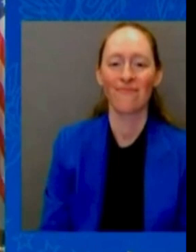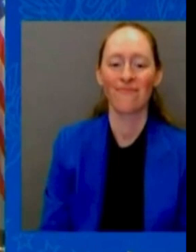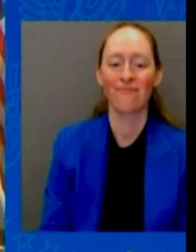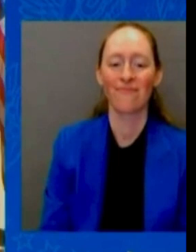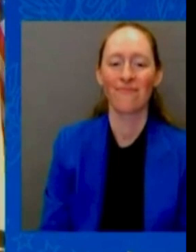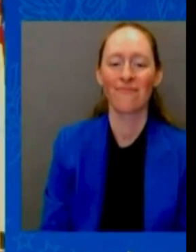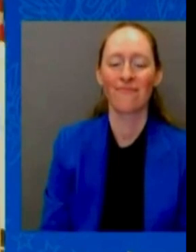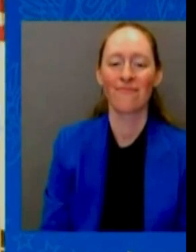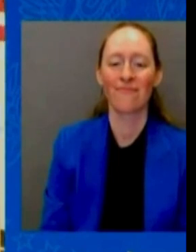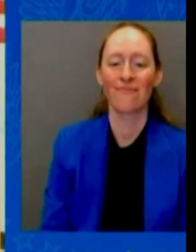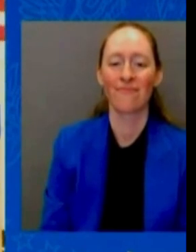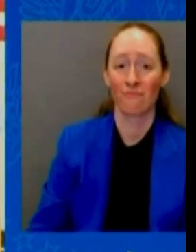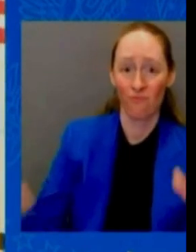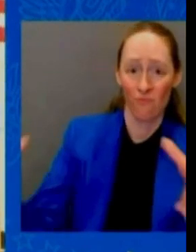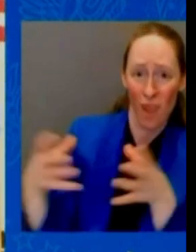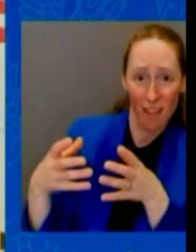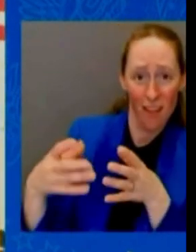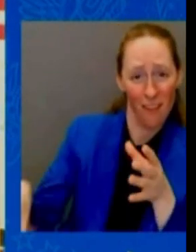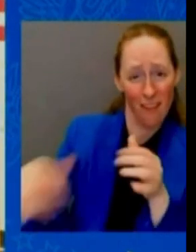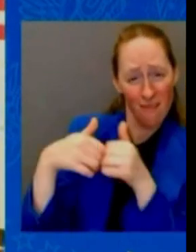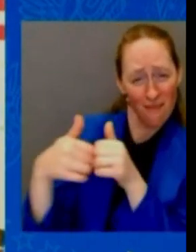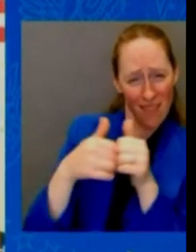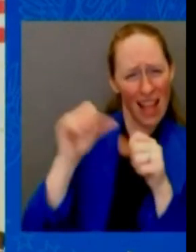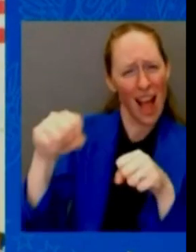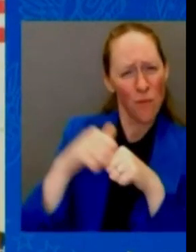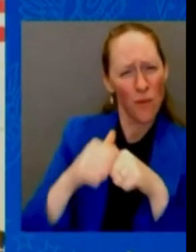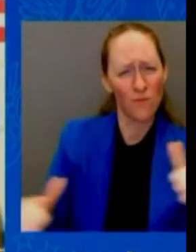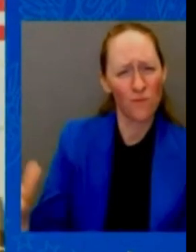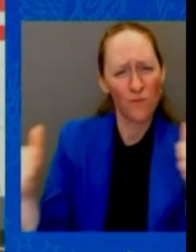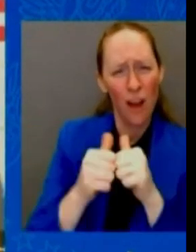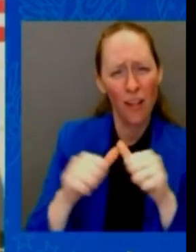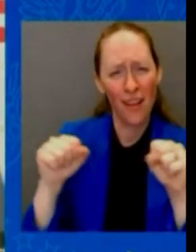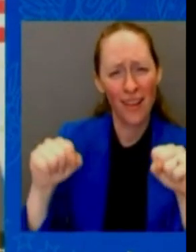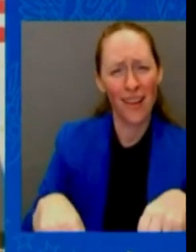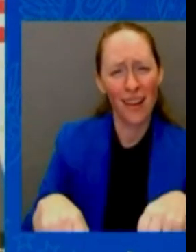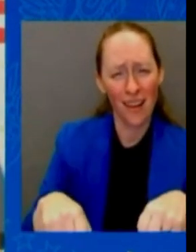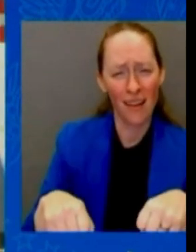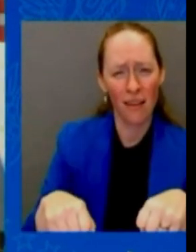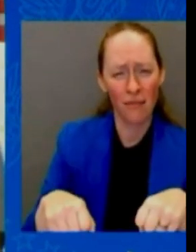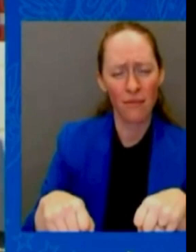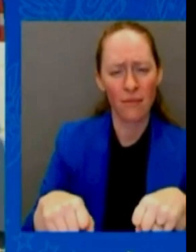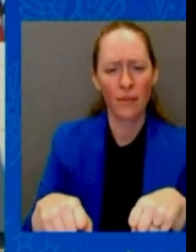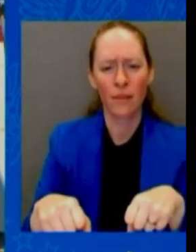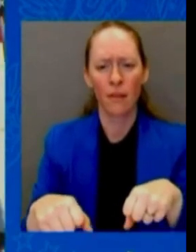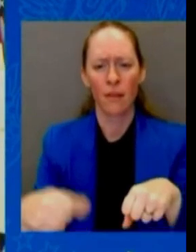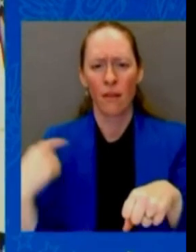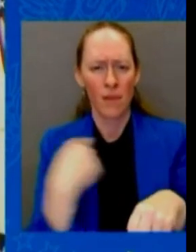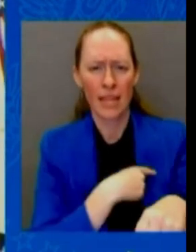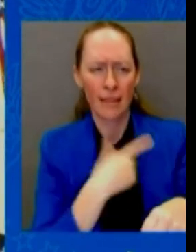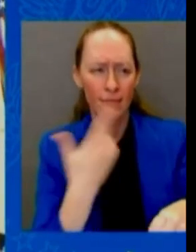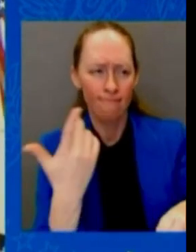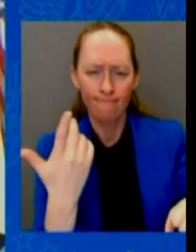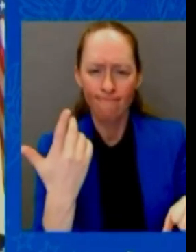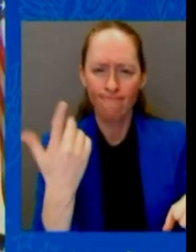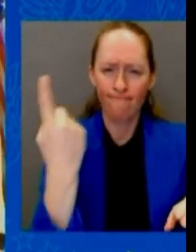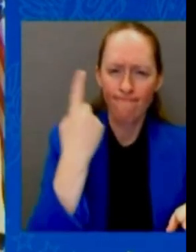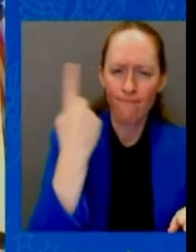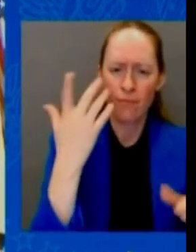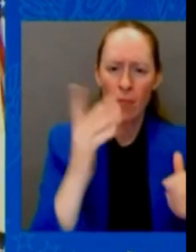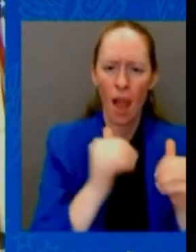societies through respect and recognition, the only means to eradicate hate. Nous devons